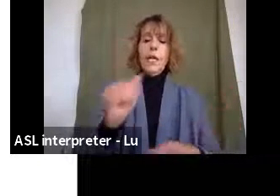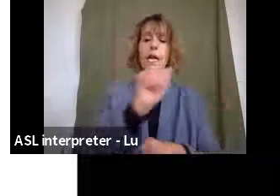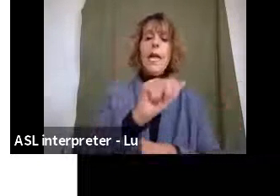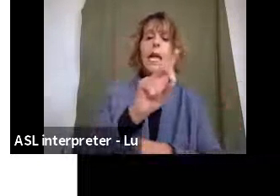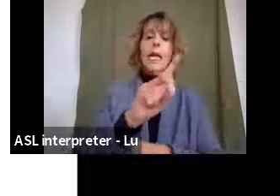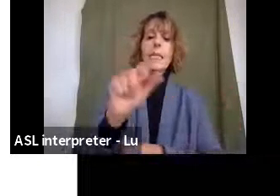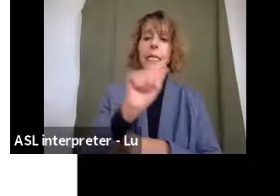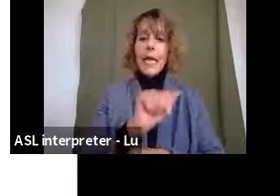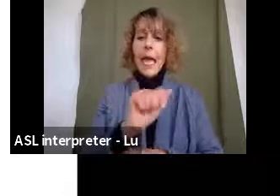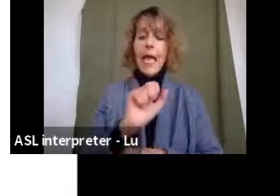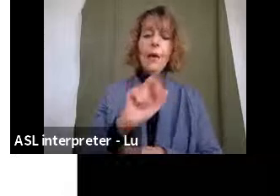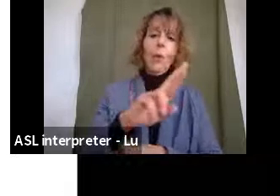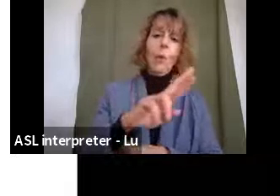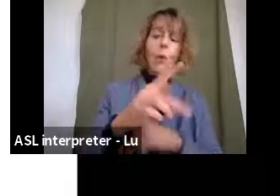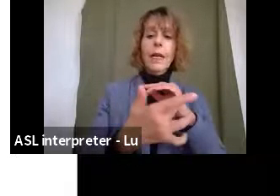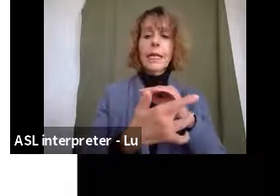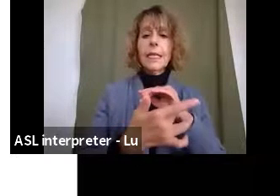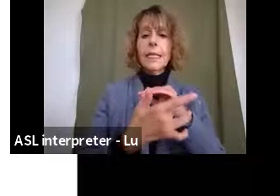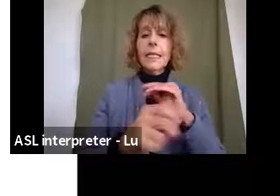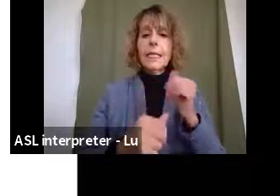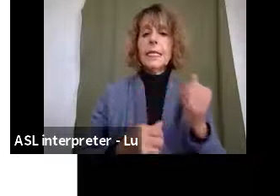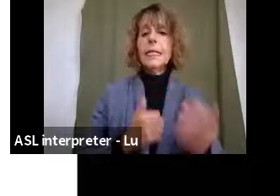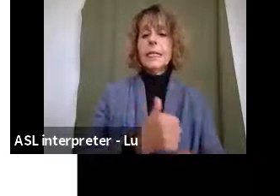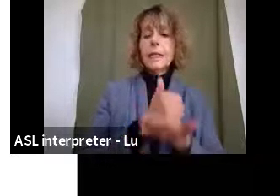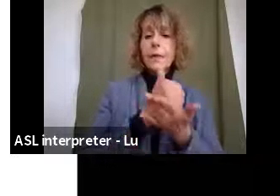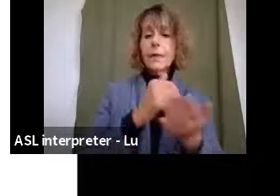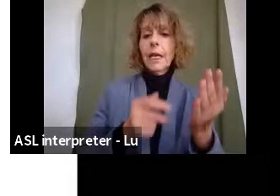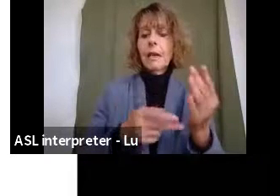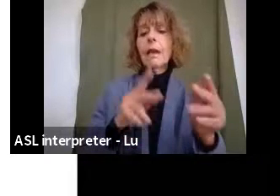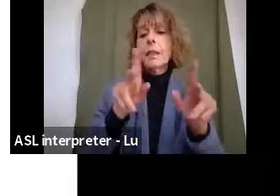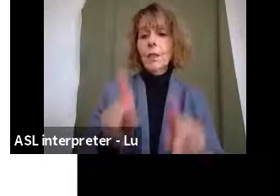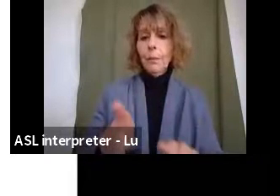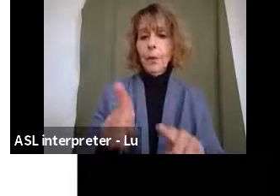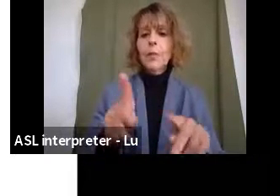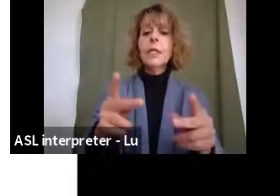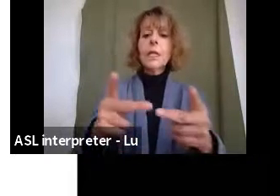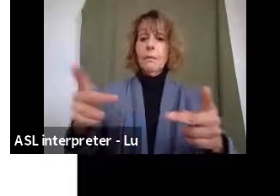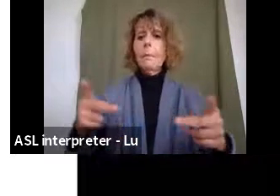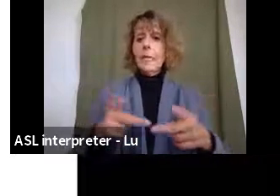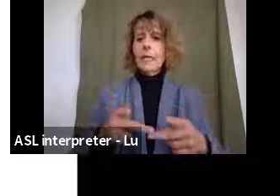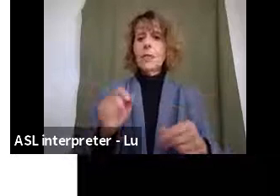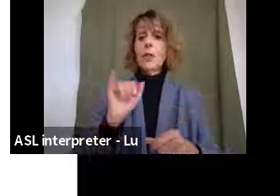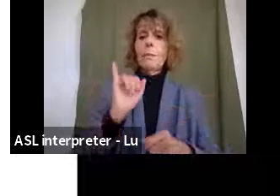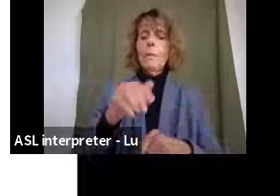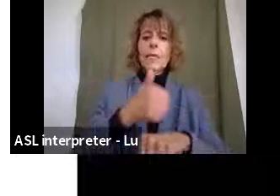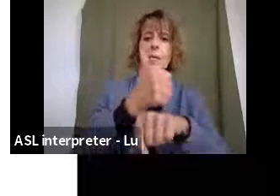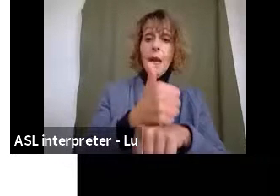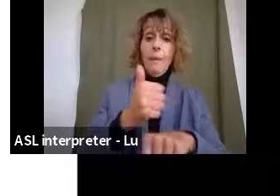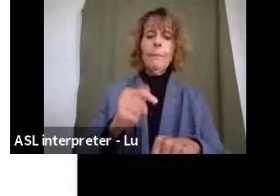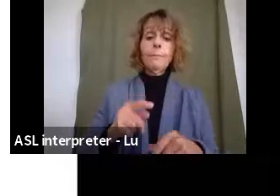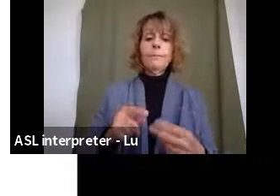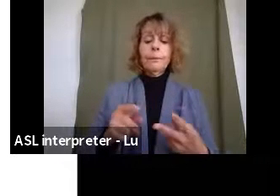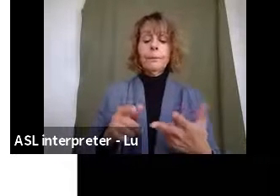assistive technology person or the designee. They need to keep a service log, establish a